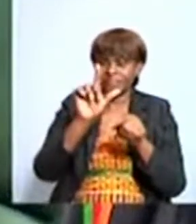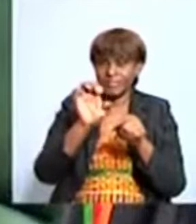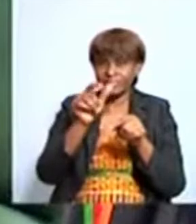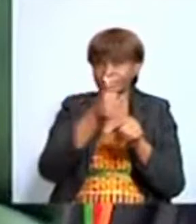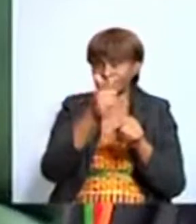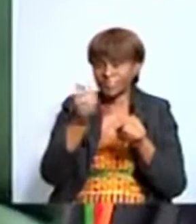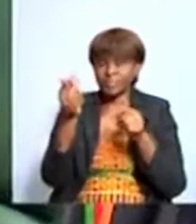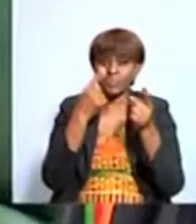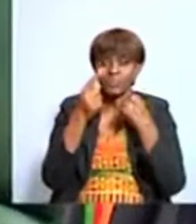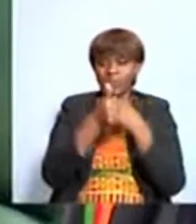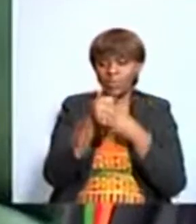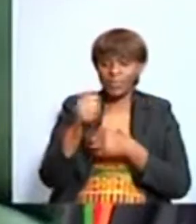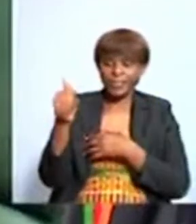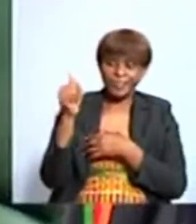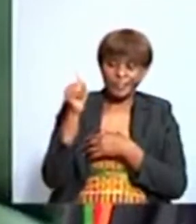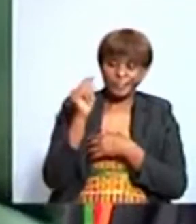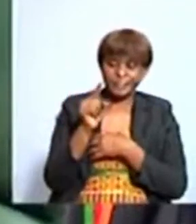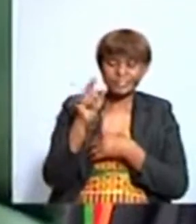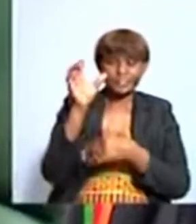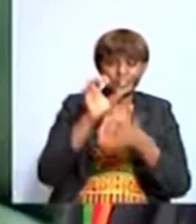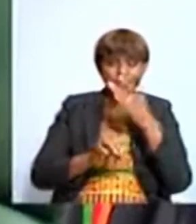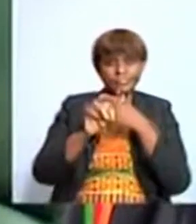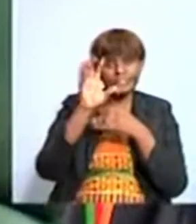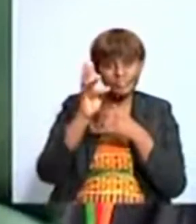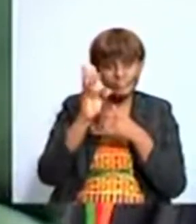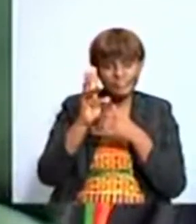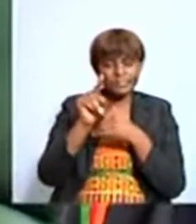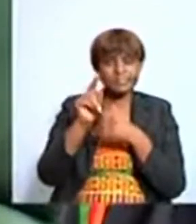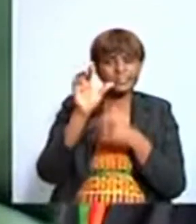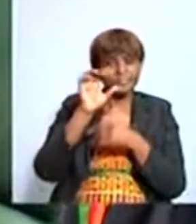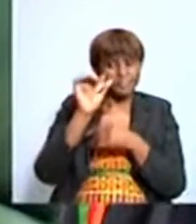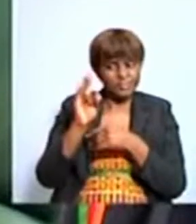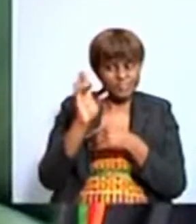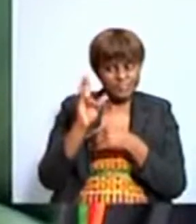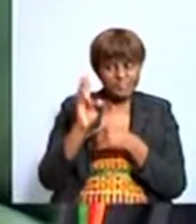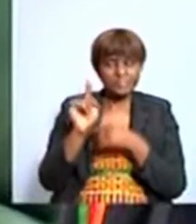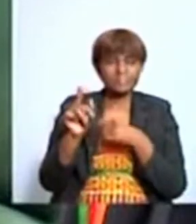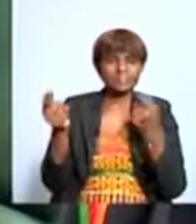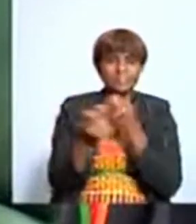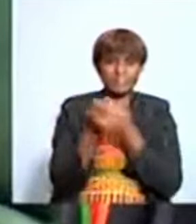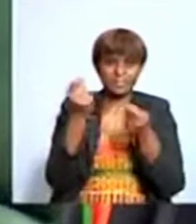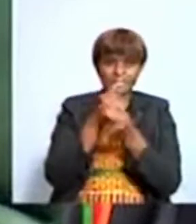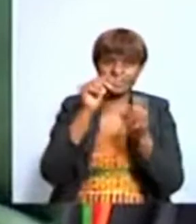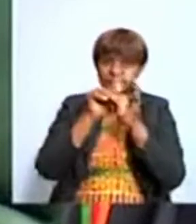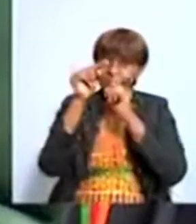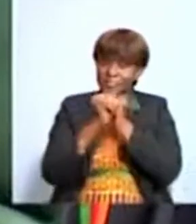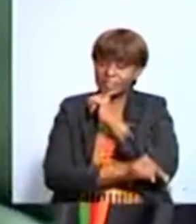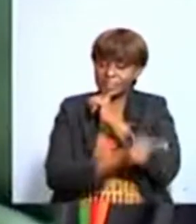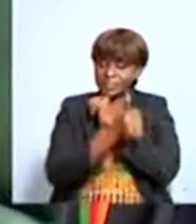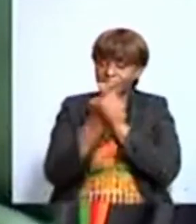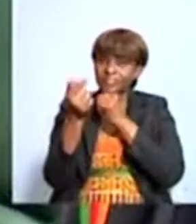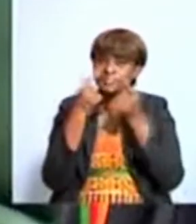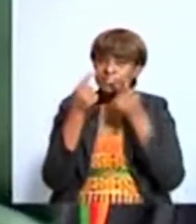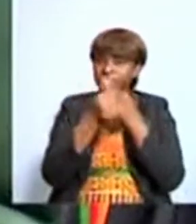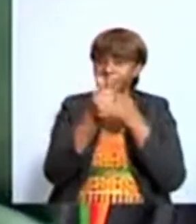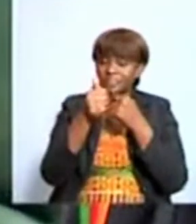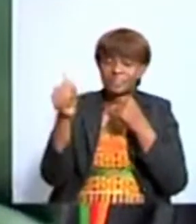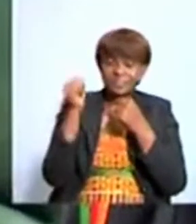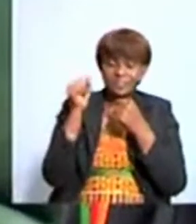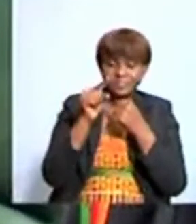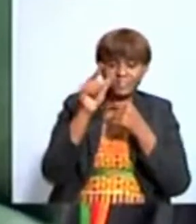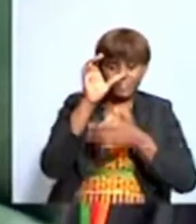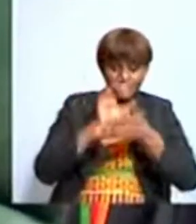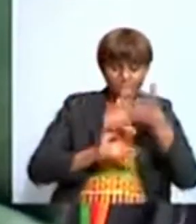Any debate, any objection? Clause 16 is agreed to. Clause 17, Change in details. Any debate, any objection?